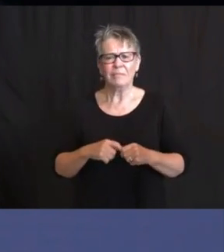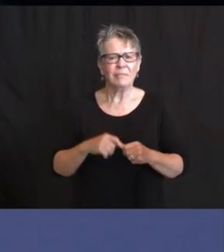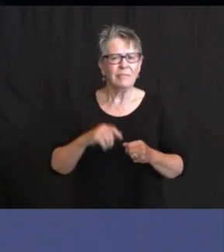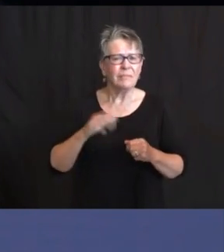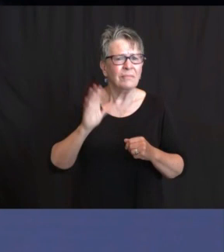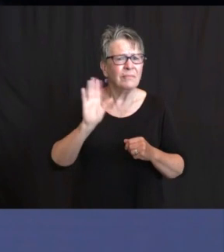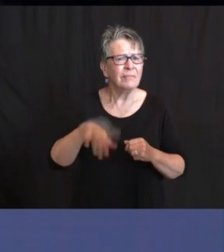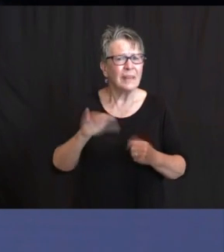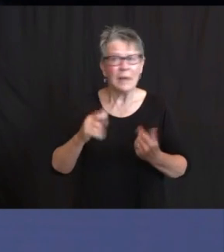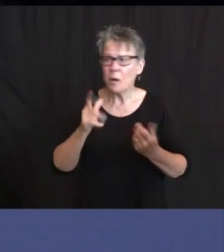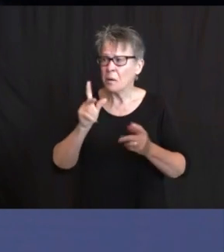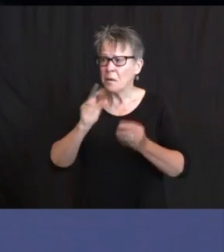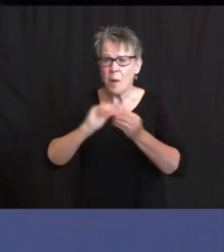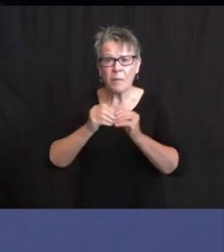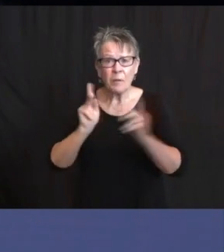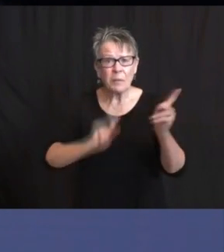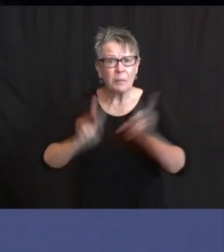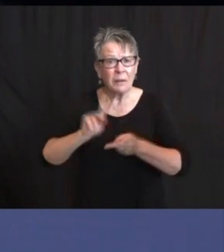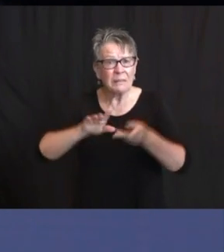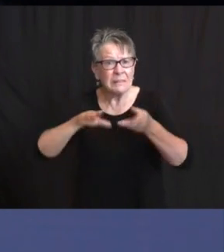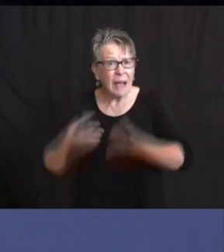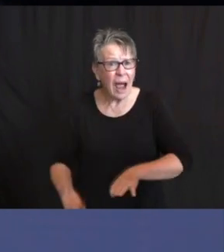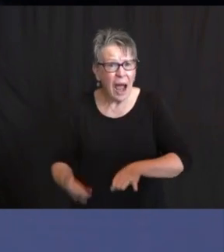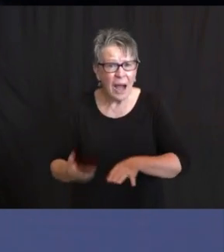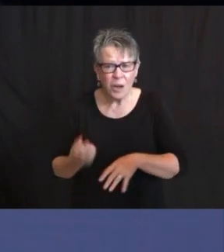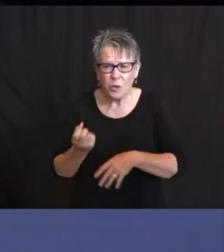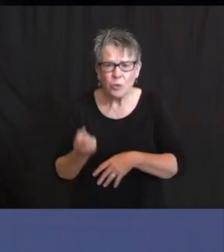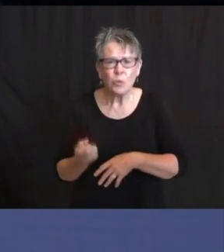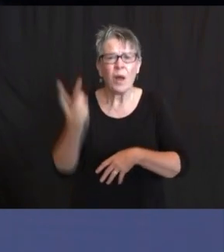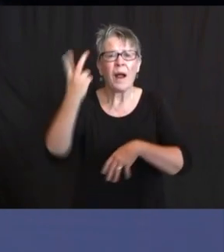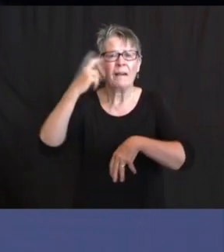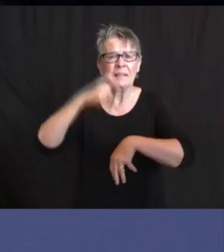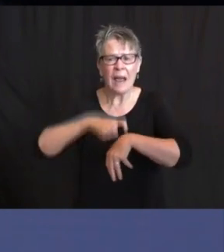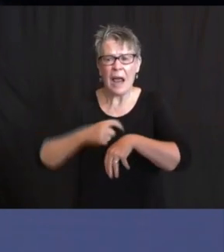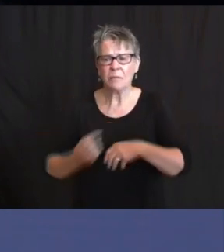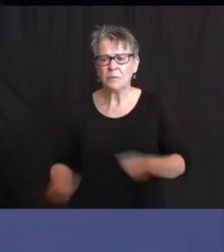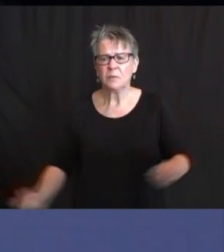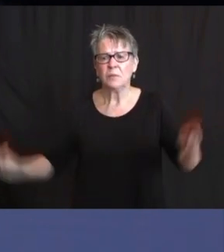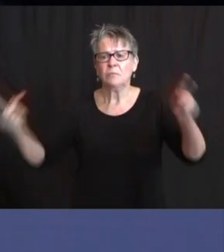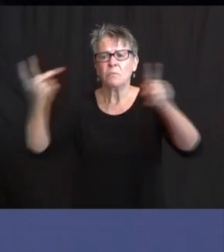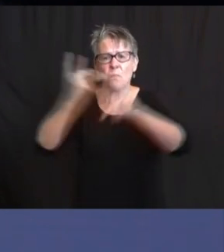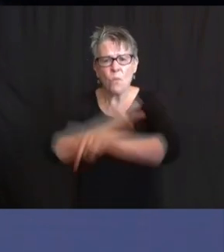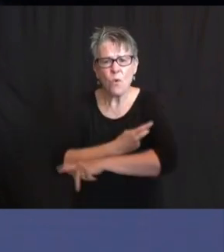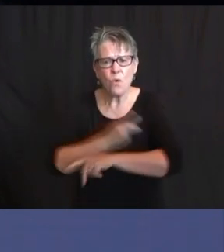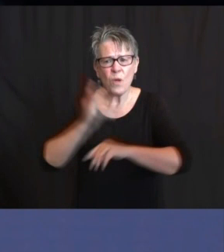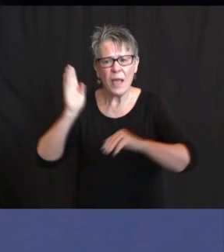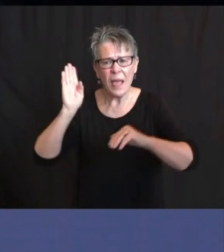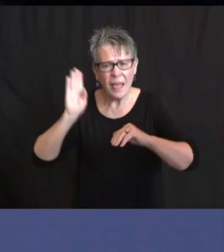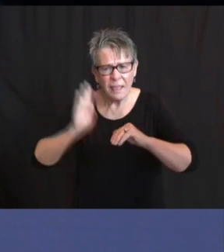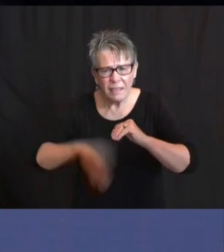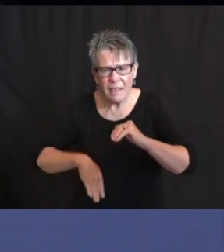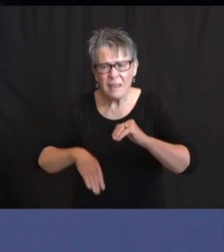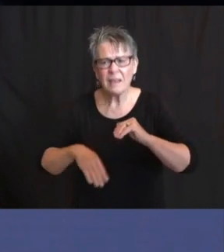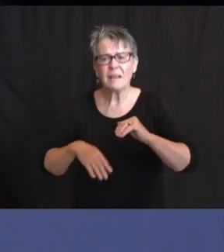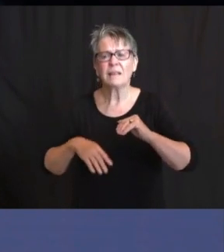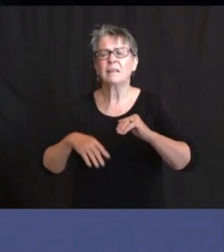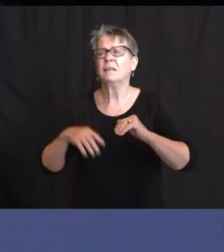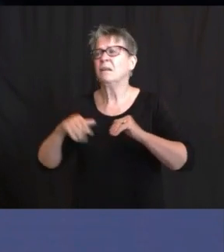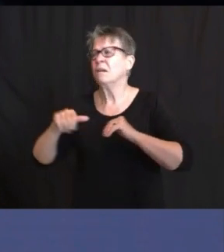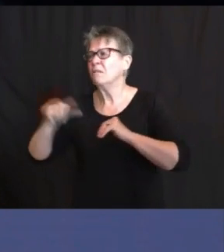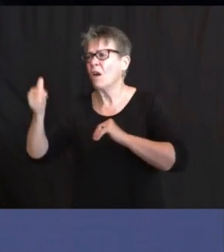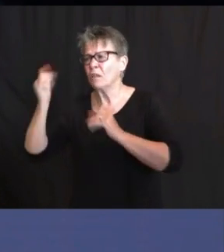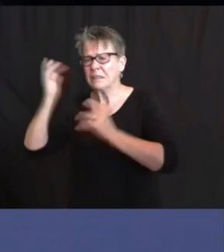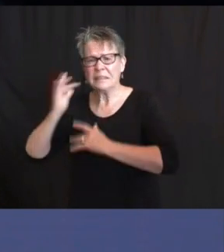individuals with underlying conditions. These individuals should take extra precautions to protect their health, such